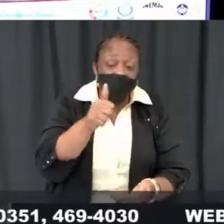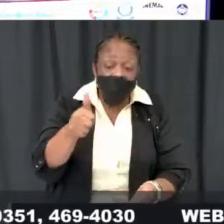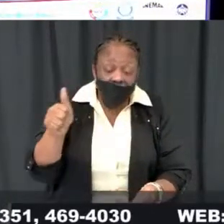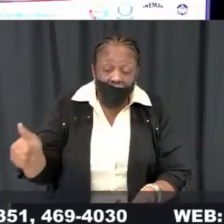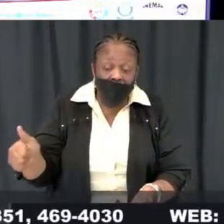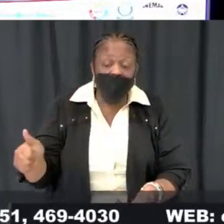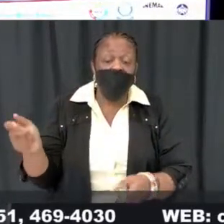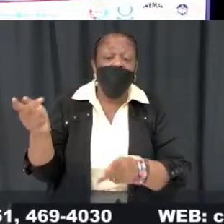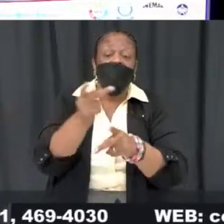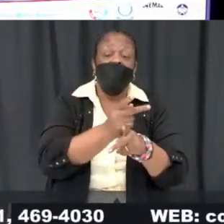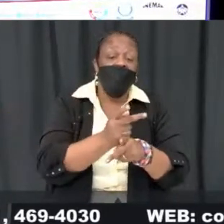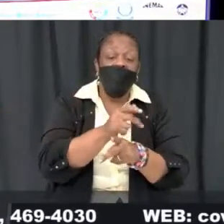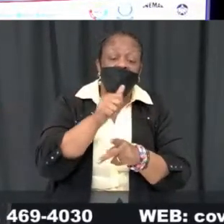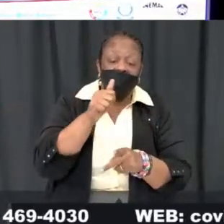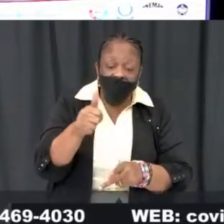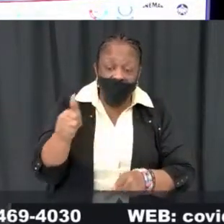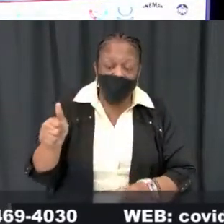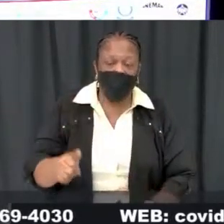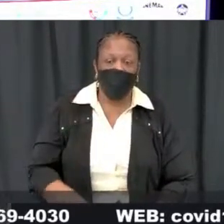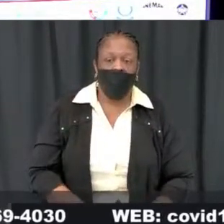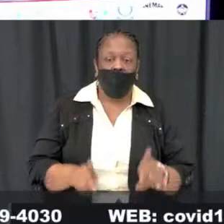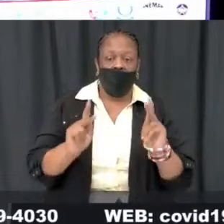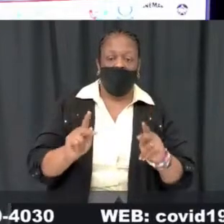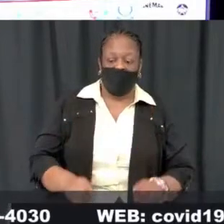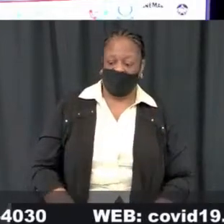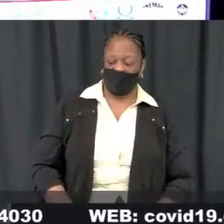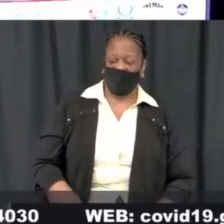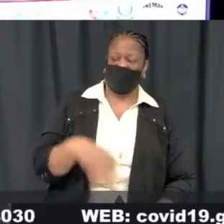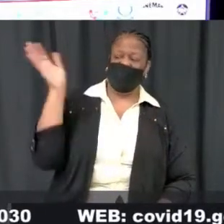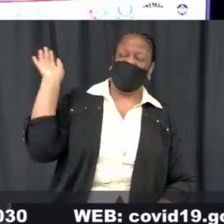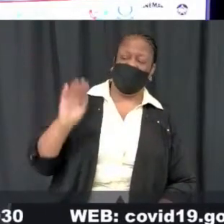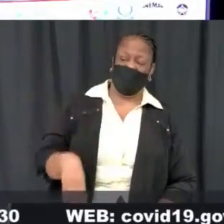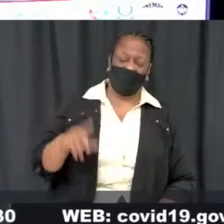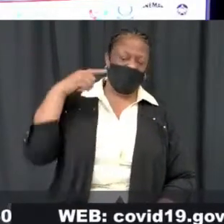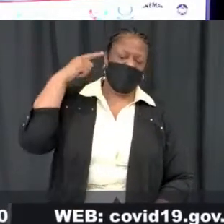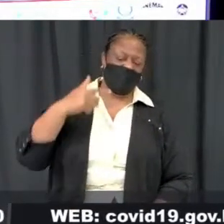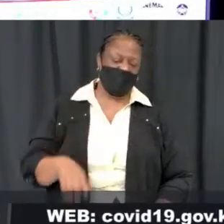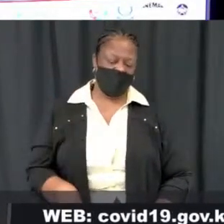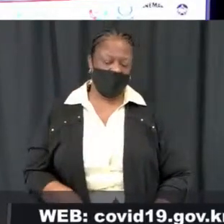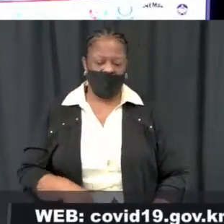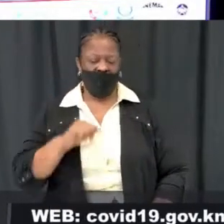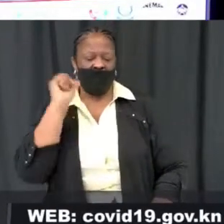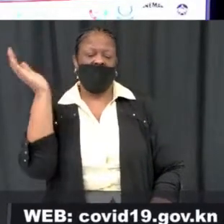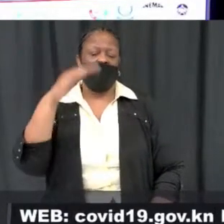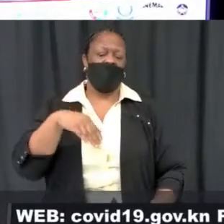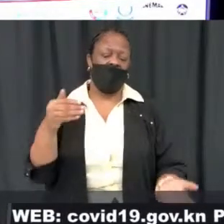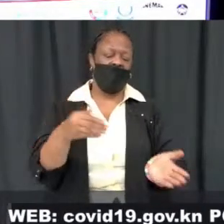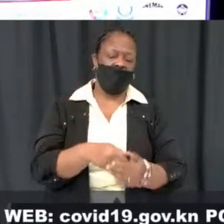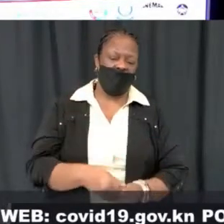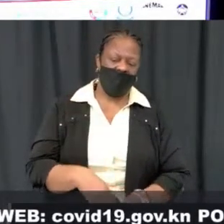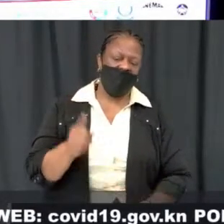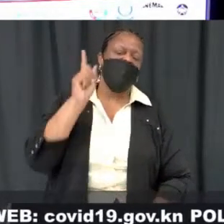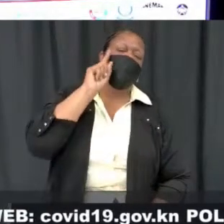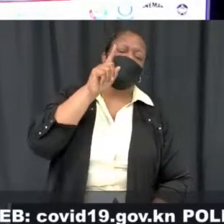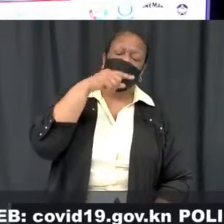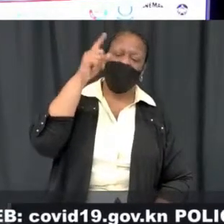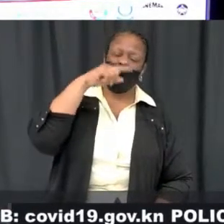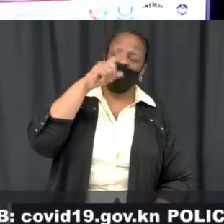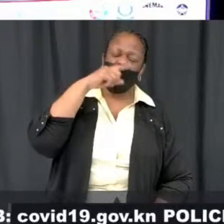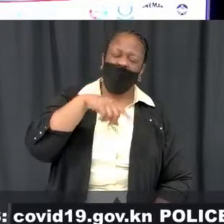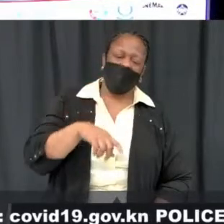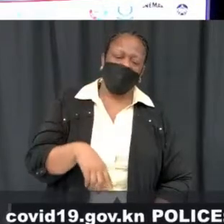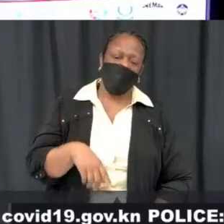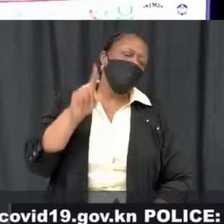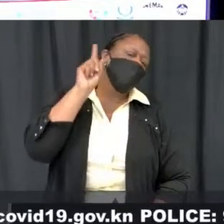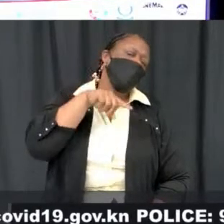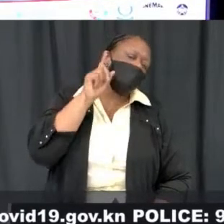said, what corona, let the corona come, open up the country, let it come. Nothing can happen. It's a hoax. Well, ladies and